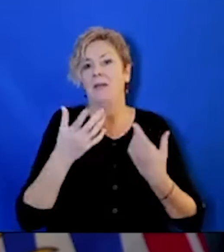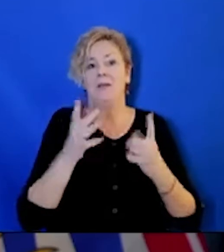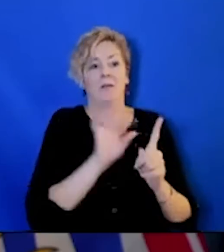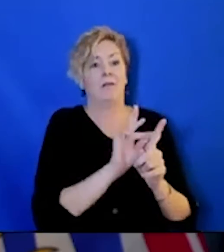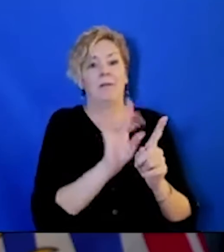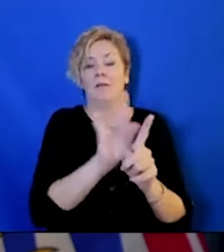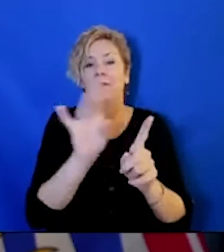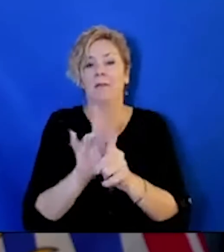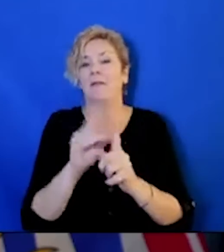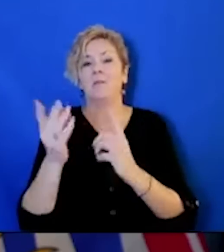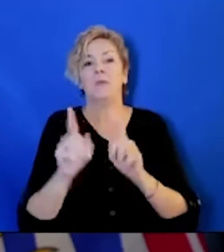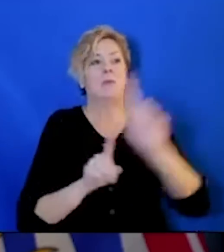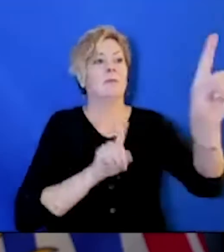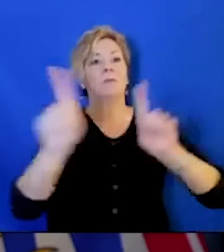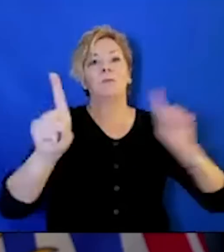traveling around the province.